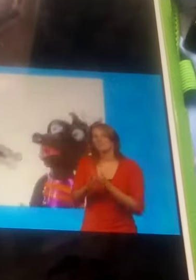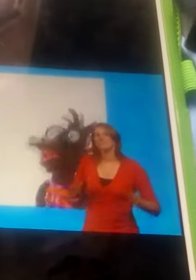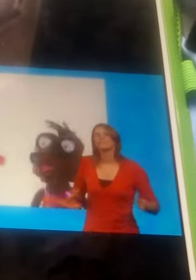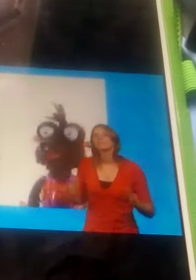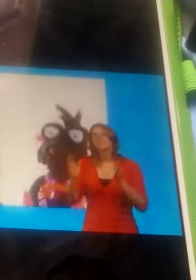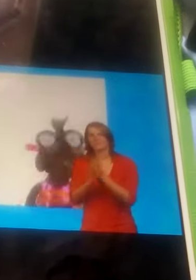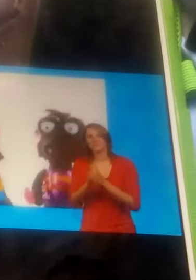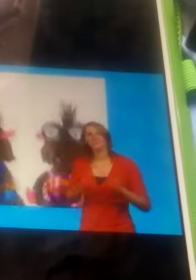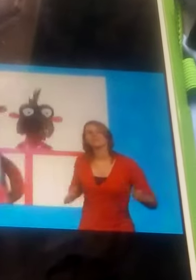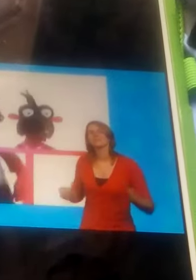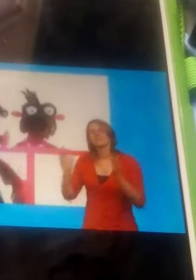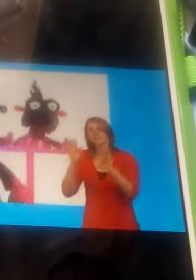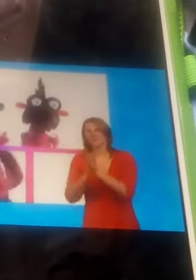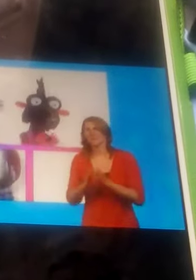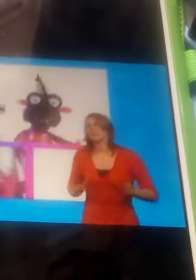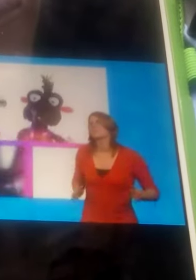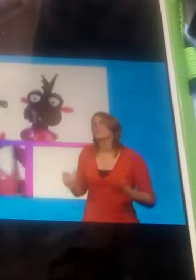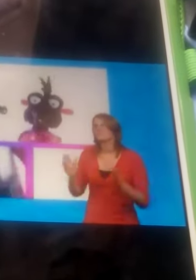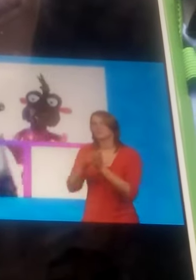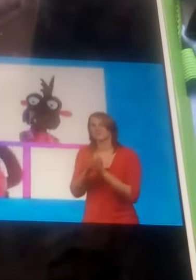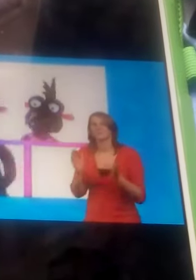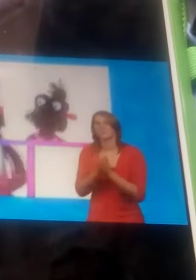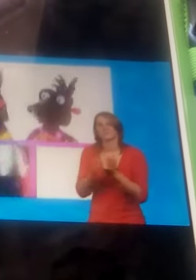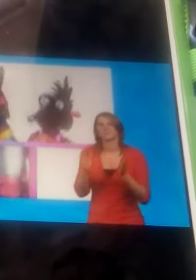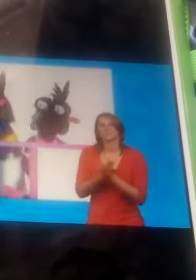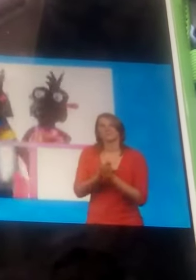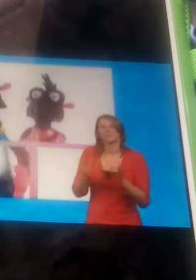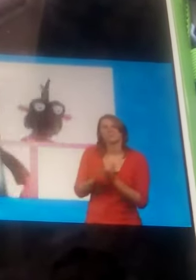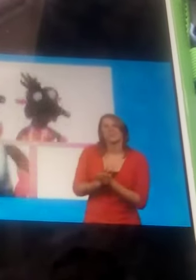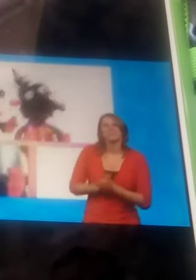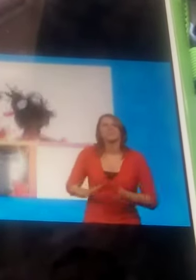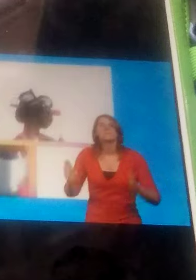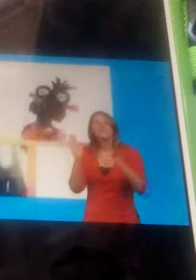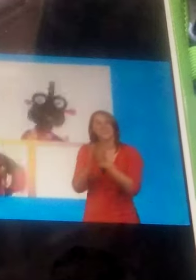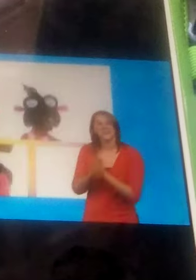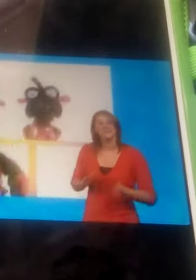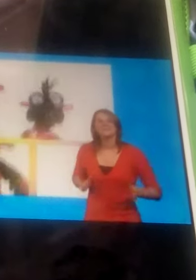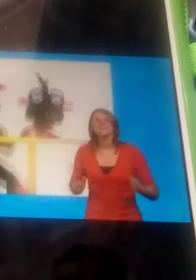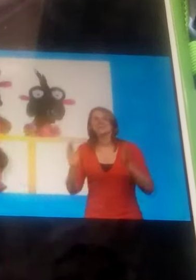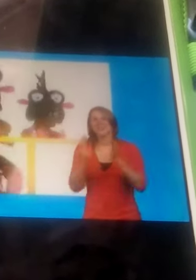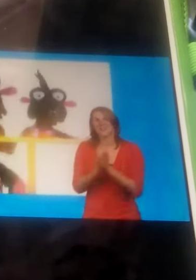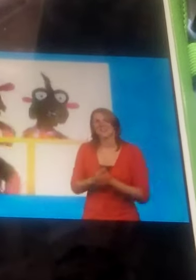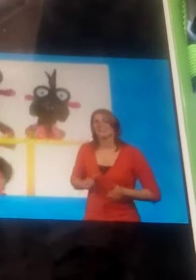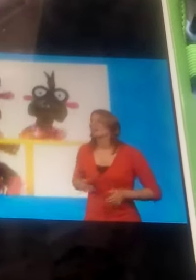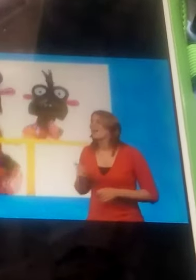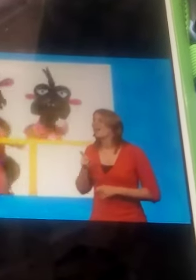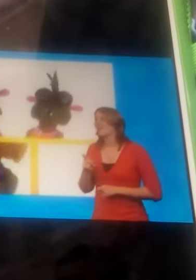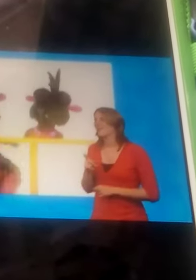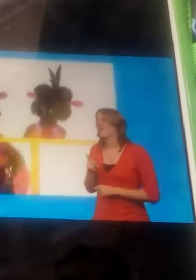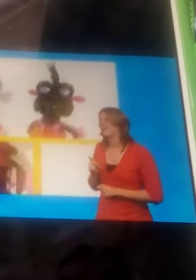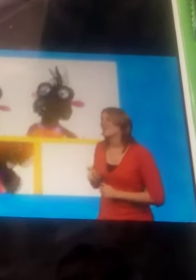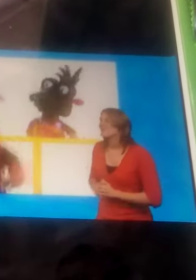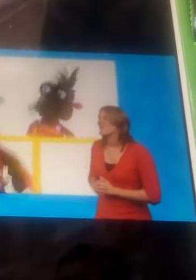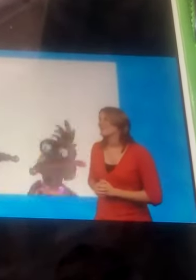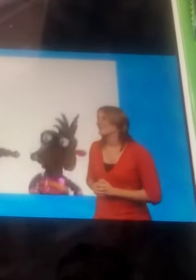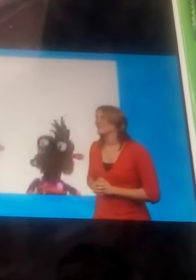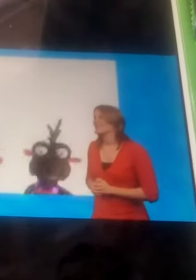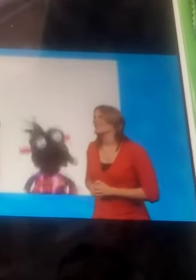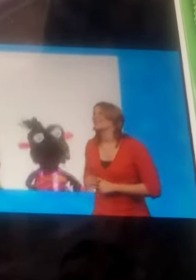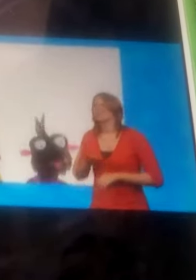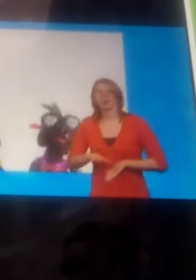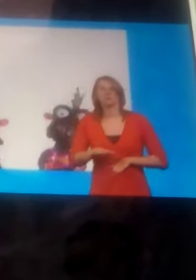Everybody clap your hands. Clap, clap, clap, clap your hands. Clap, clap, clap, clap your hands. All right,